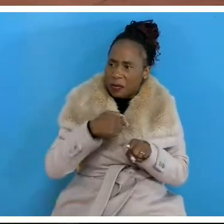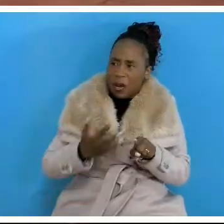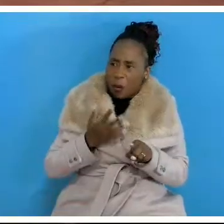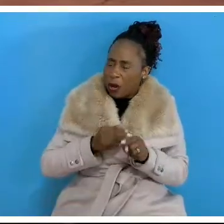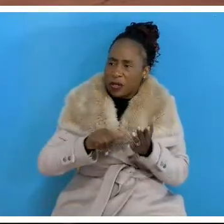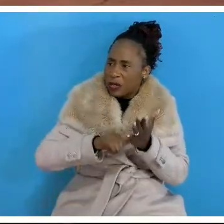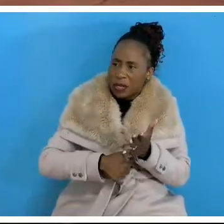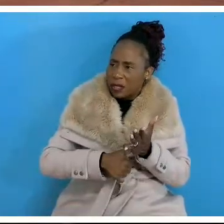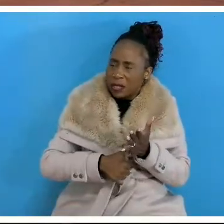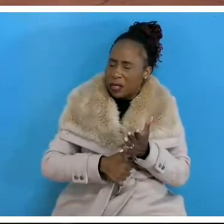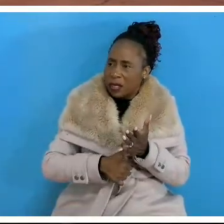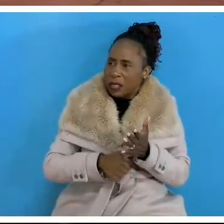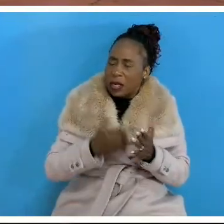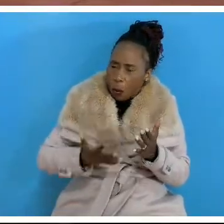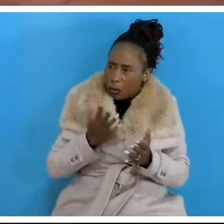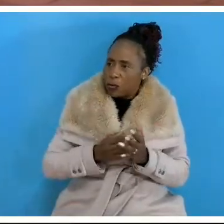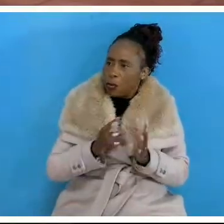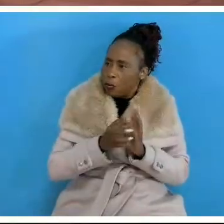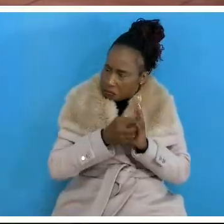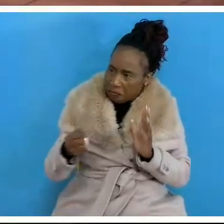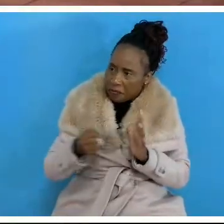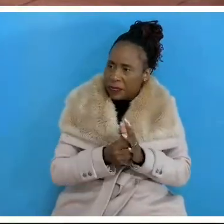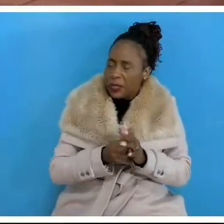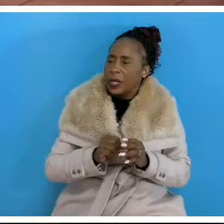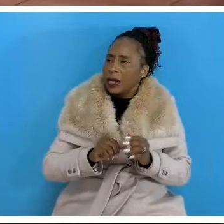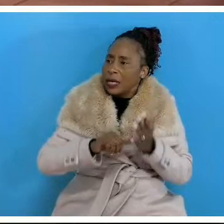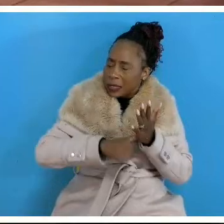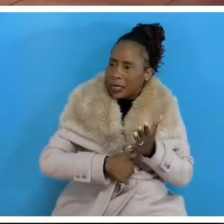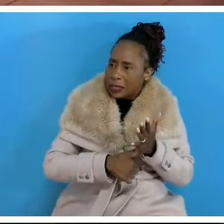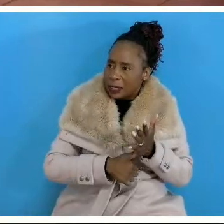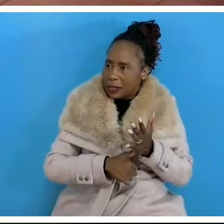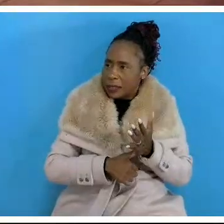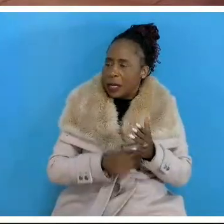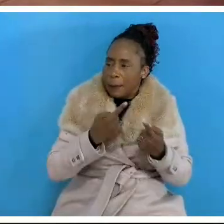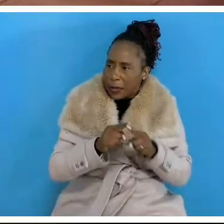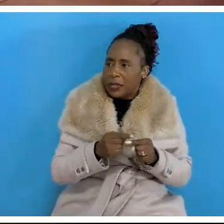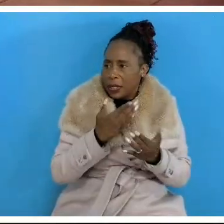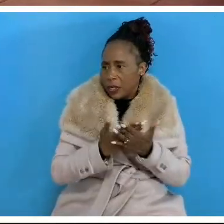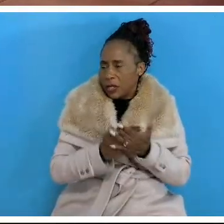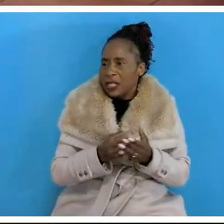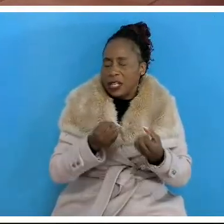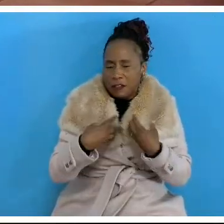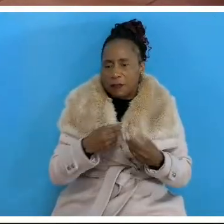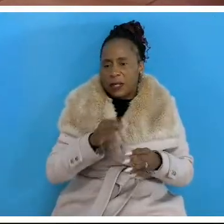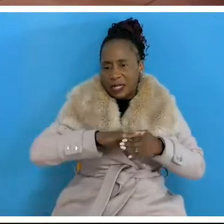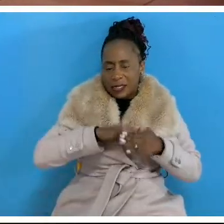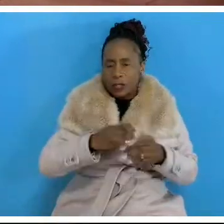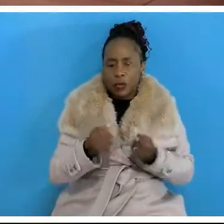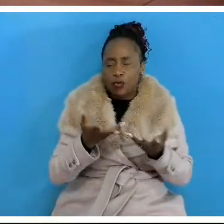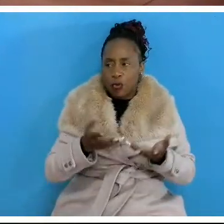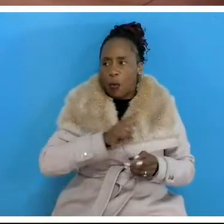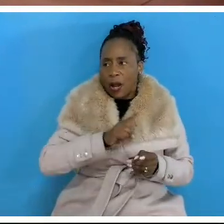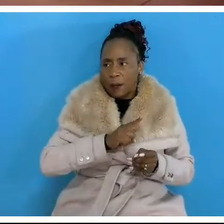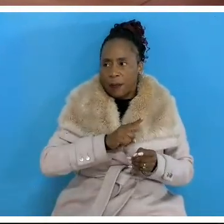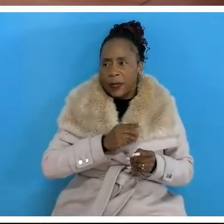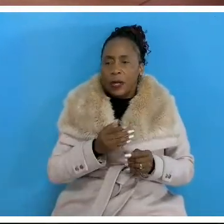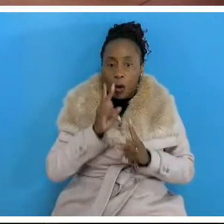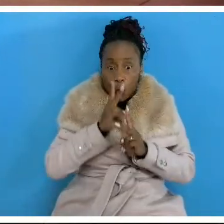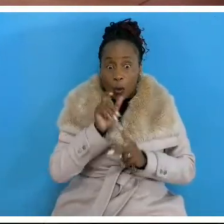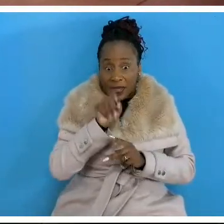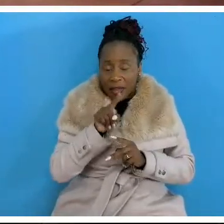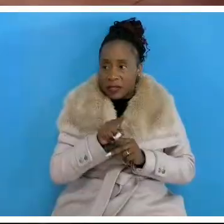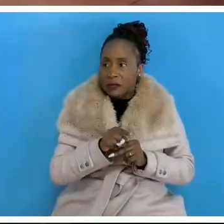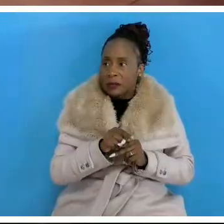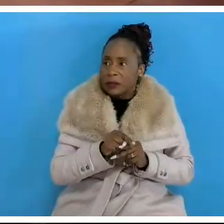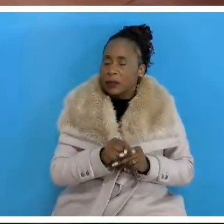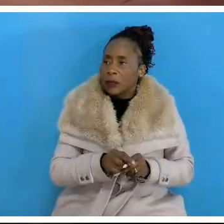want to take my SASSA grant away, then so be it. But they must give me valid reasons as to why they do that. Yeah, we will look at that interaction then.